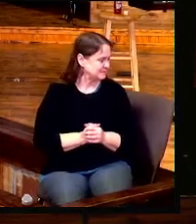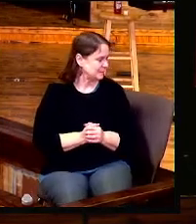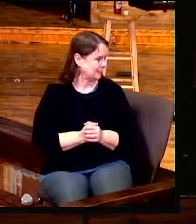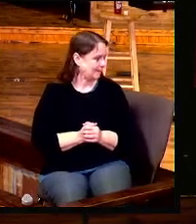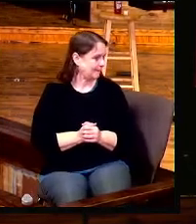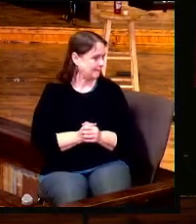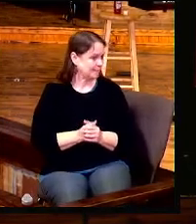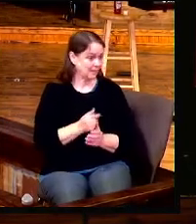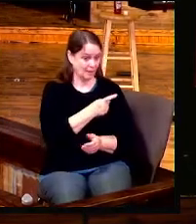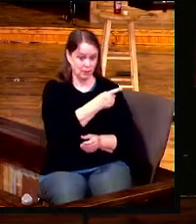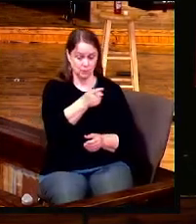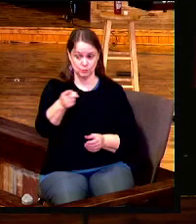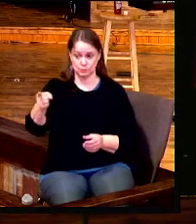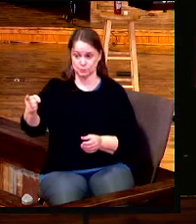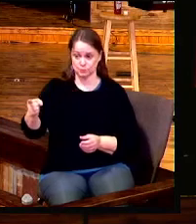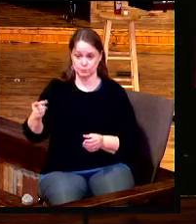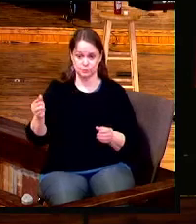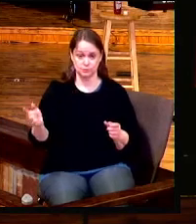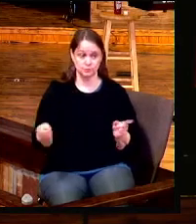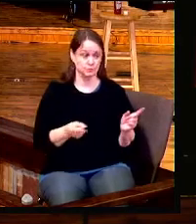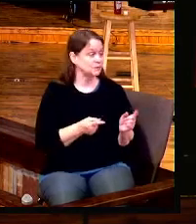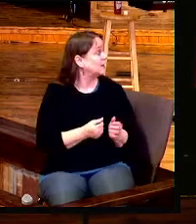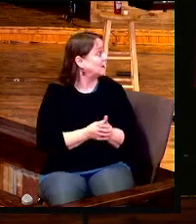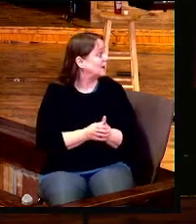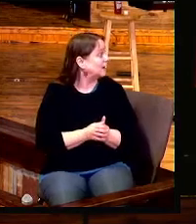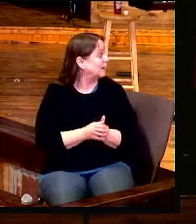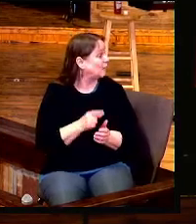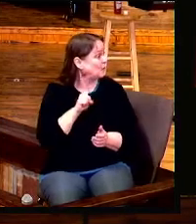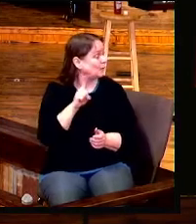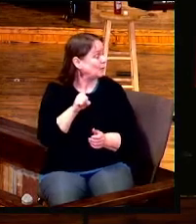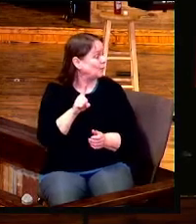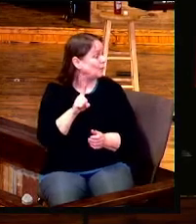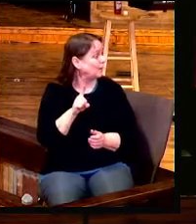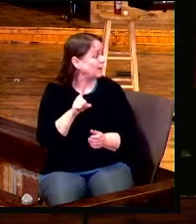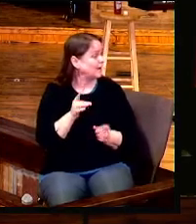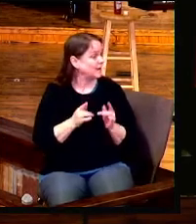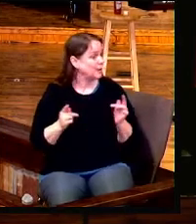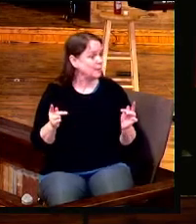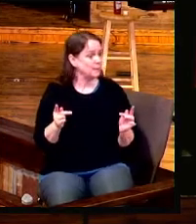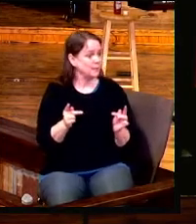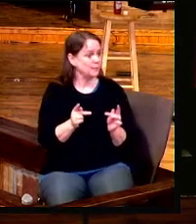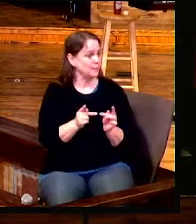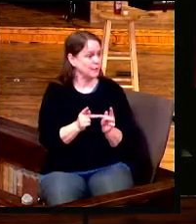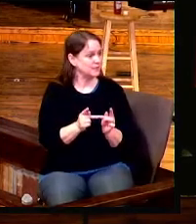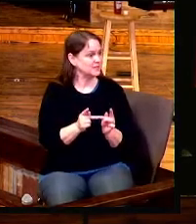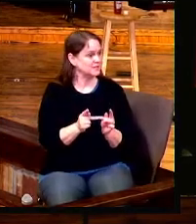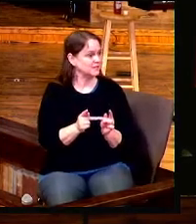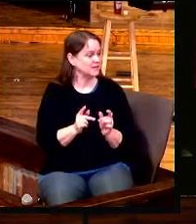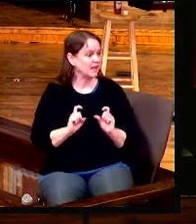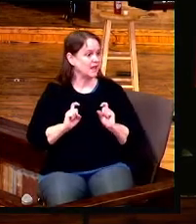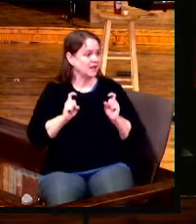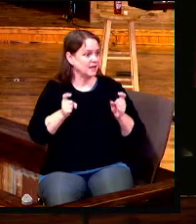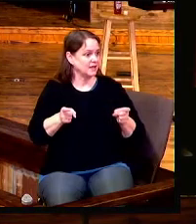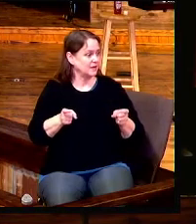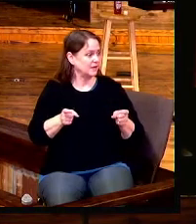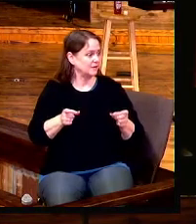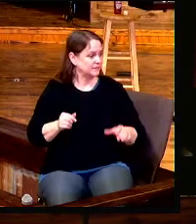y'all can participate better. I would like one of you to come give a brief testimony and share about